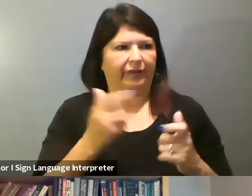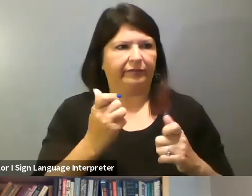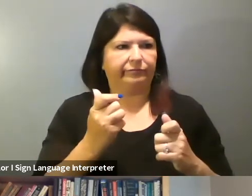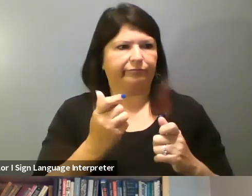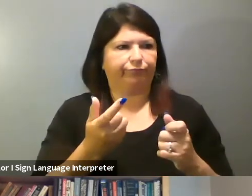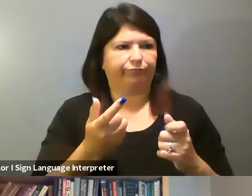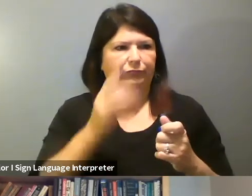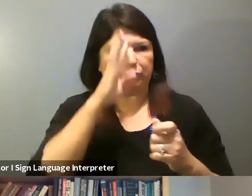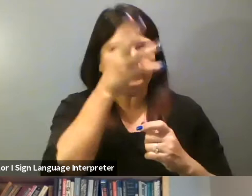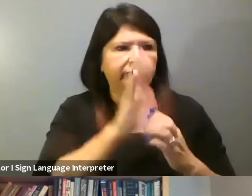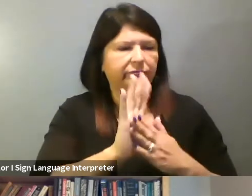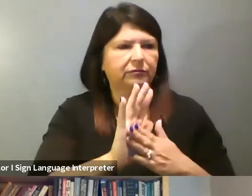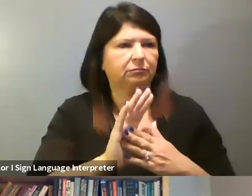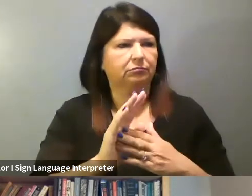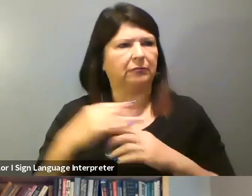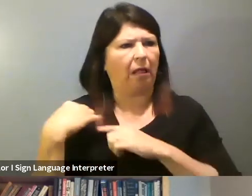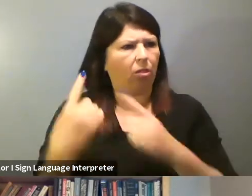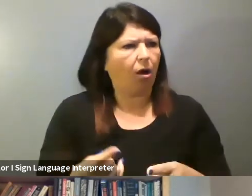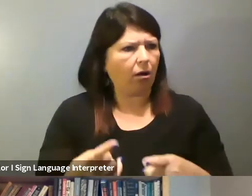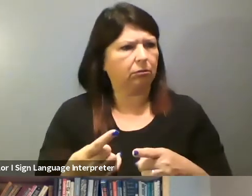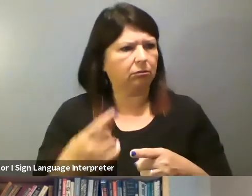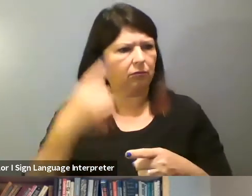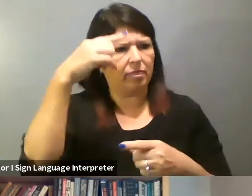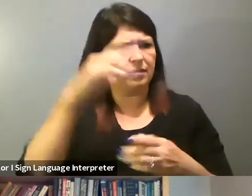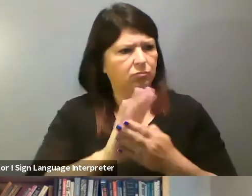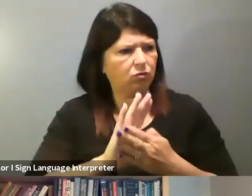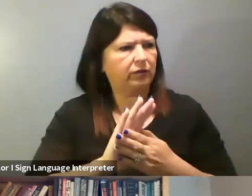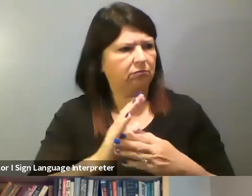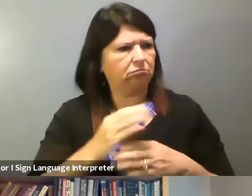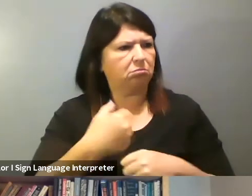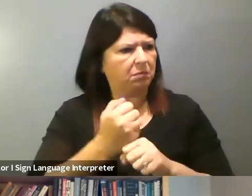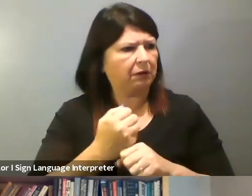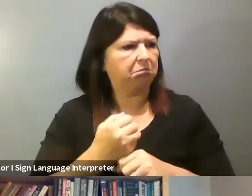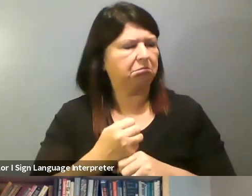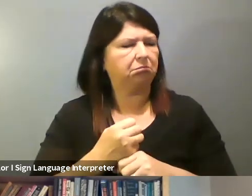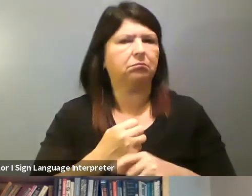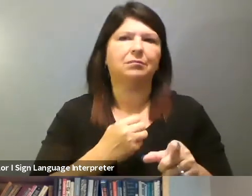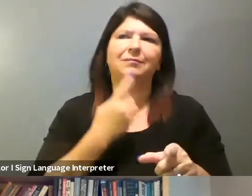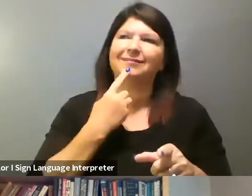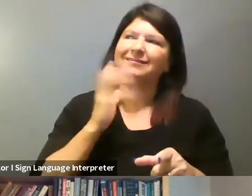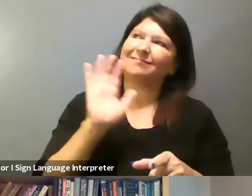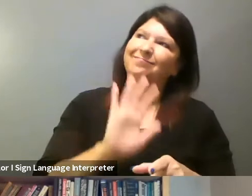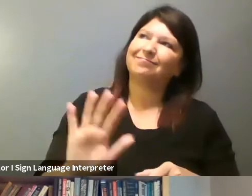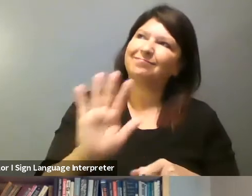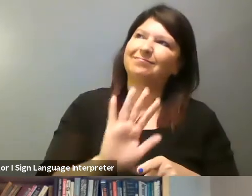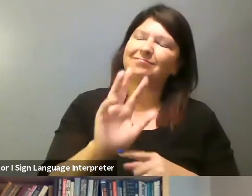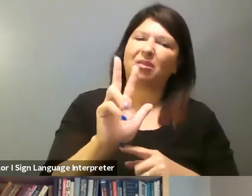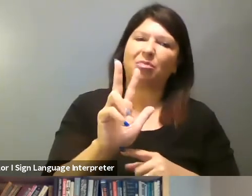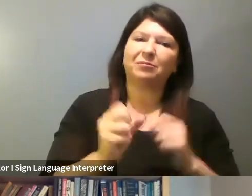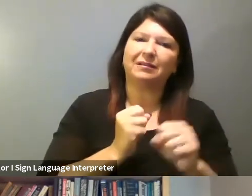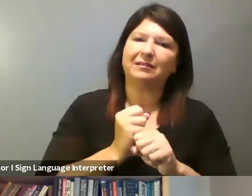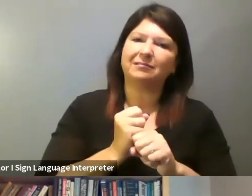I mean, it's, probably 3 years of, you know, like visiting him,